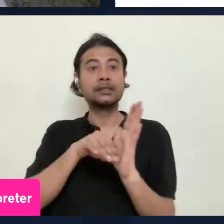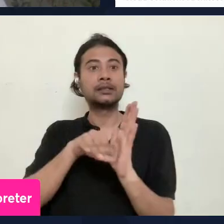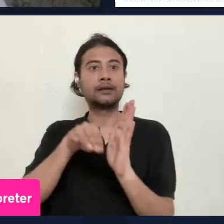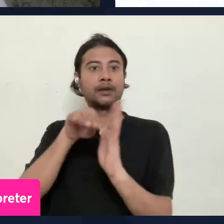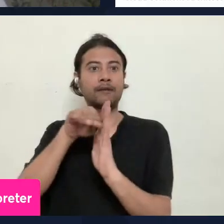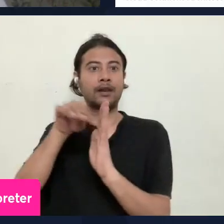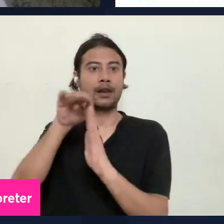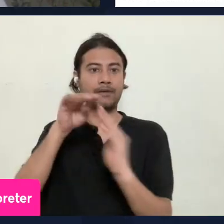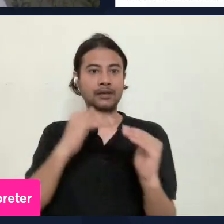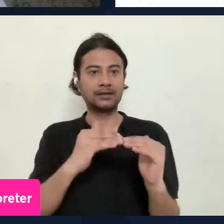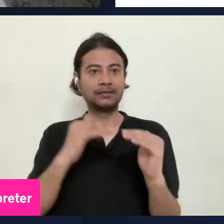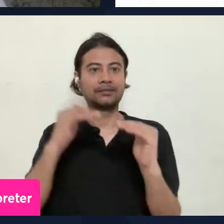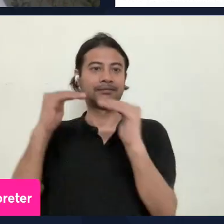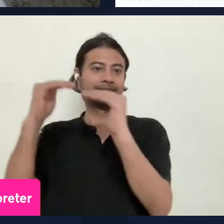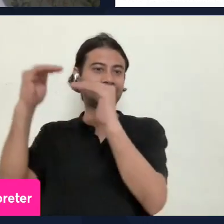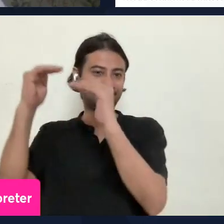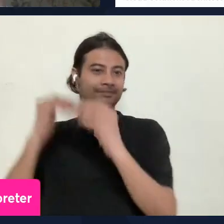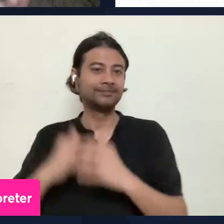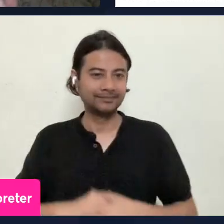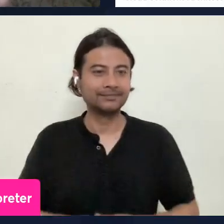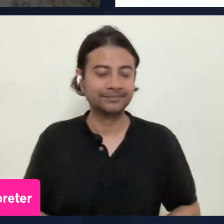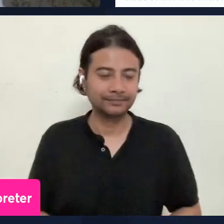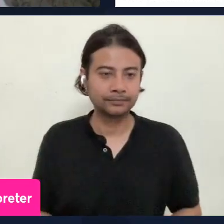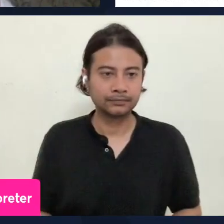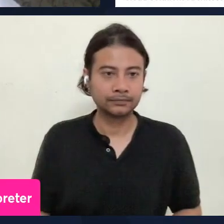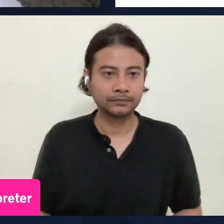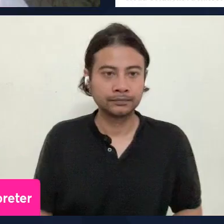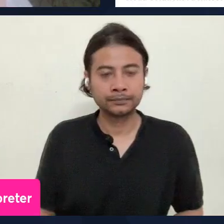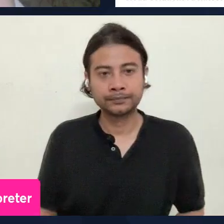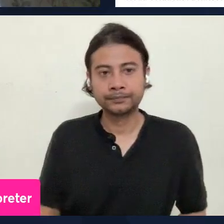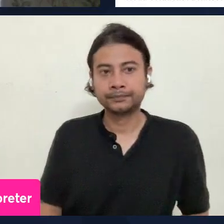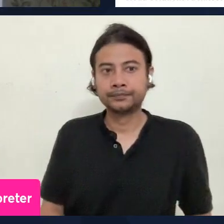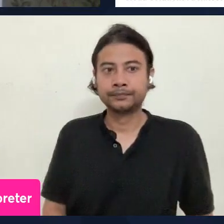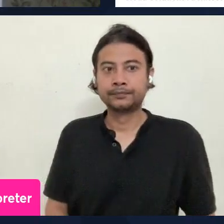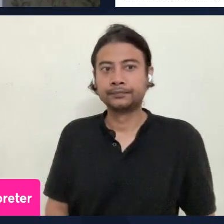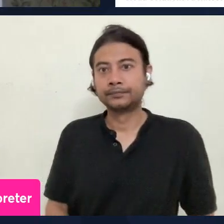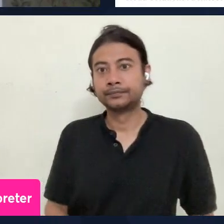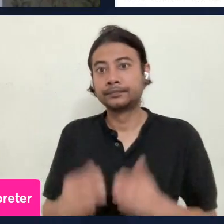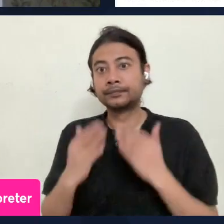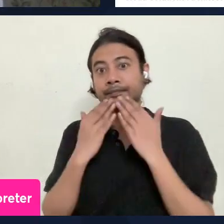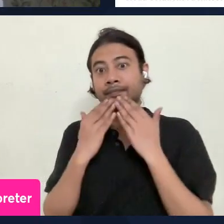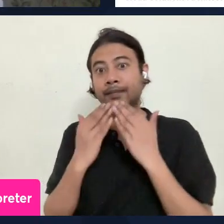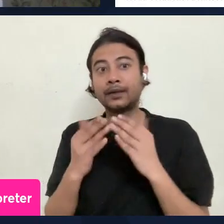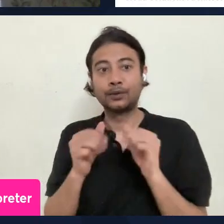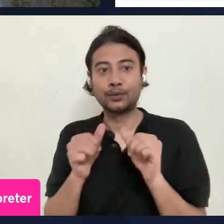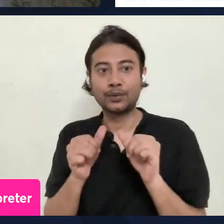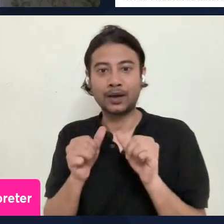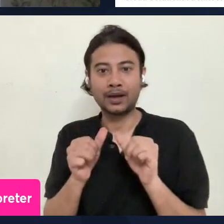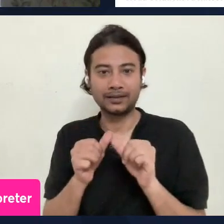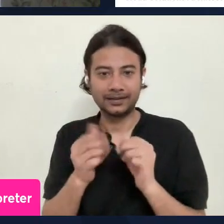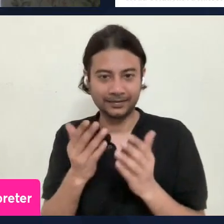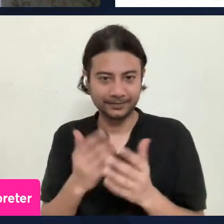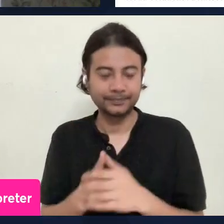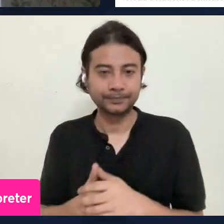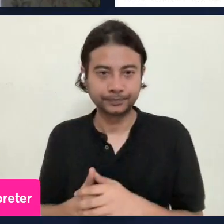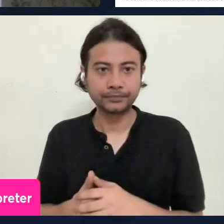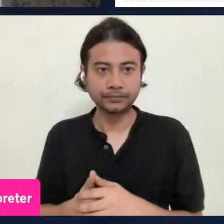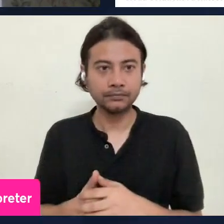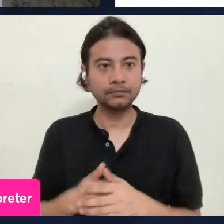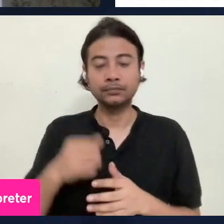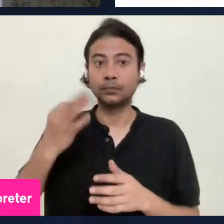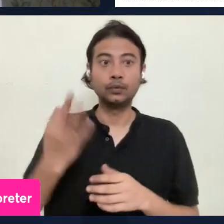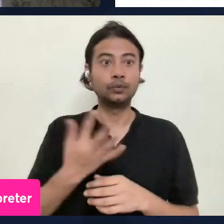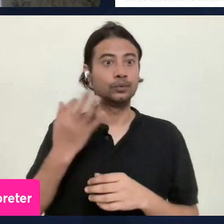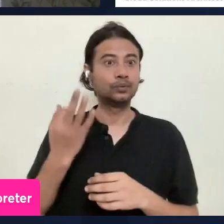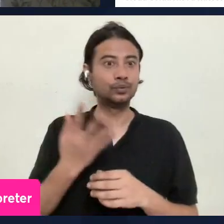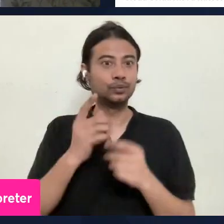Thanks for that, Anthony. And as we're actually talking about, the major changes that have actually updates that have come up, one